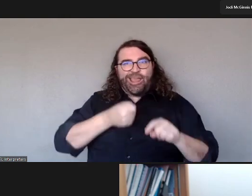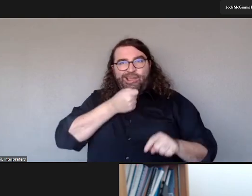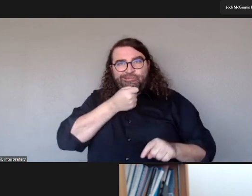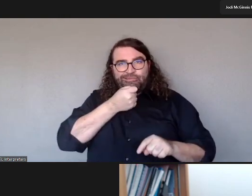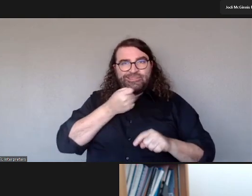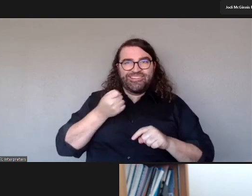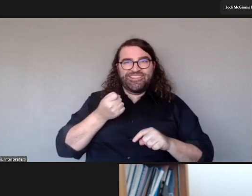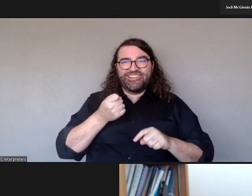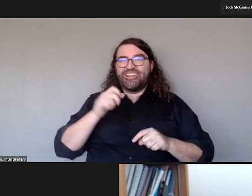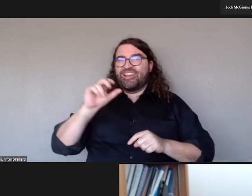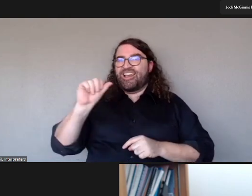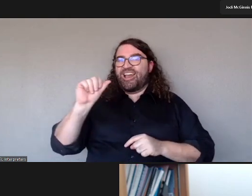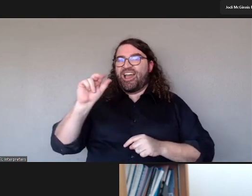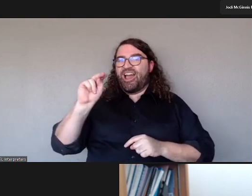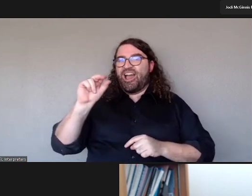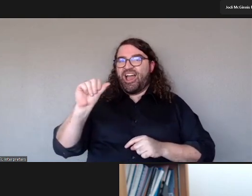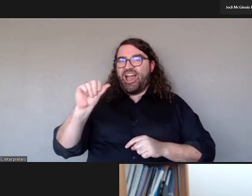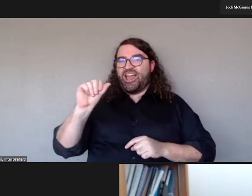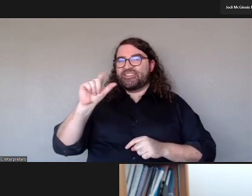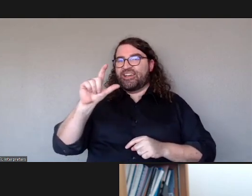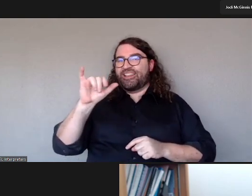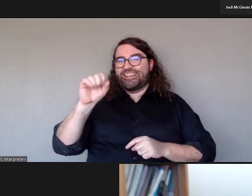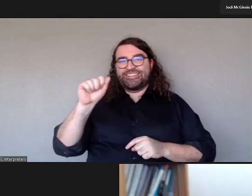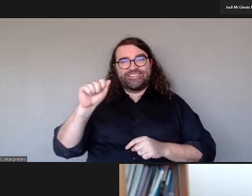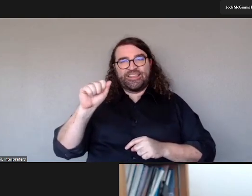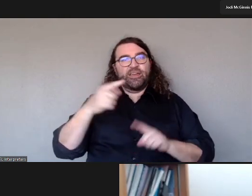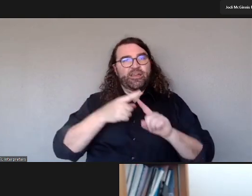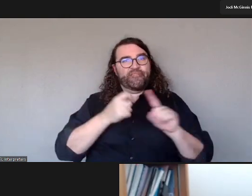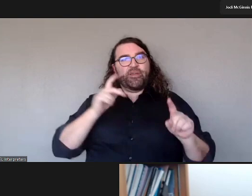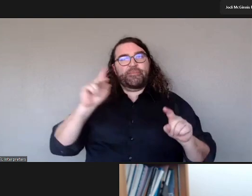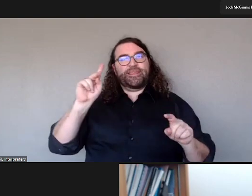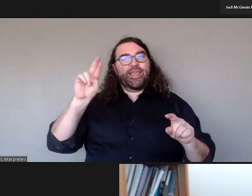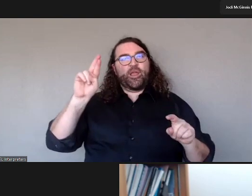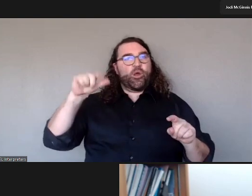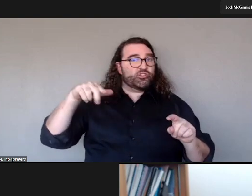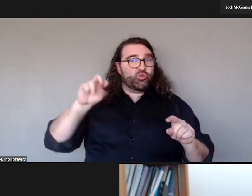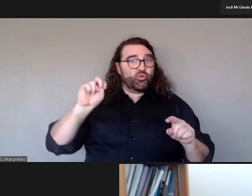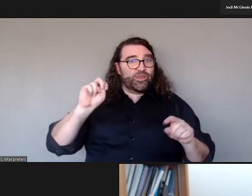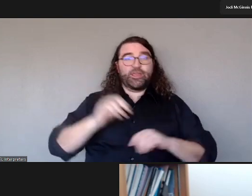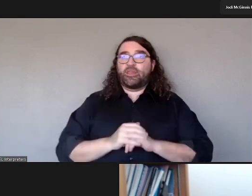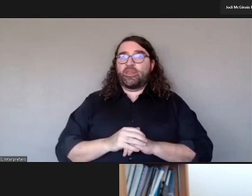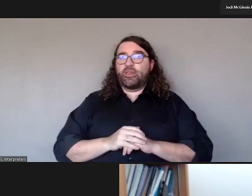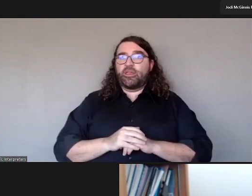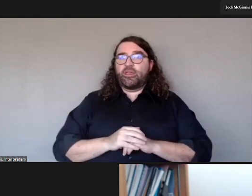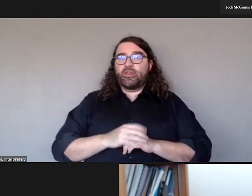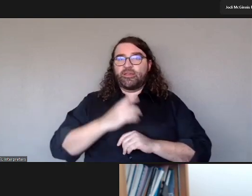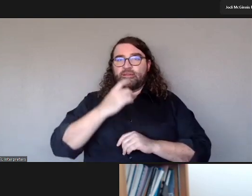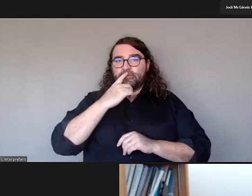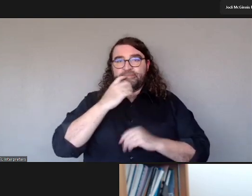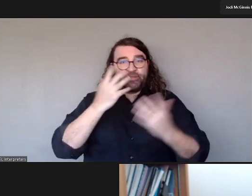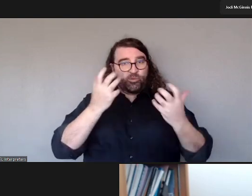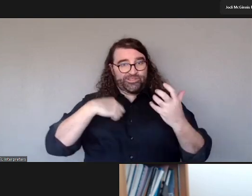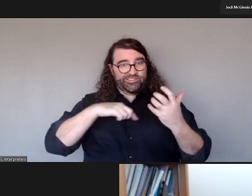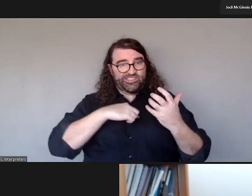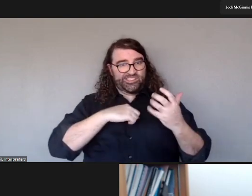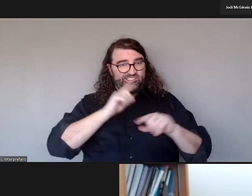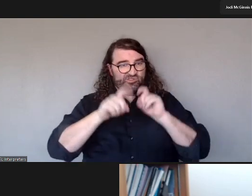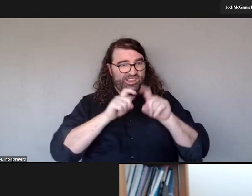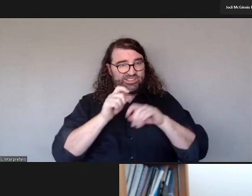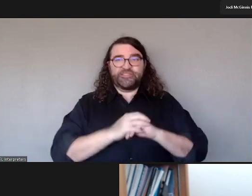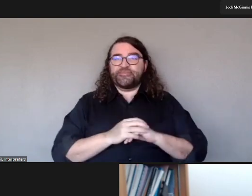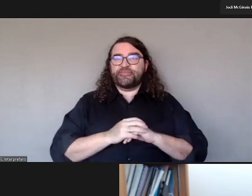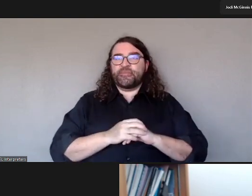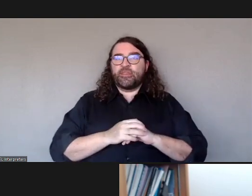have Annalisa with KRQE, and she'd like us to ask her question for her. And the question